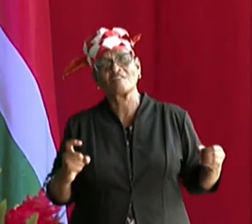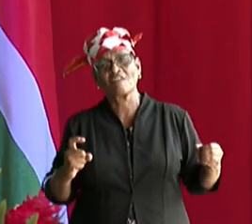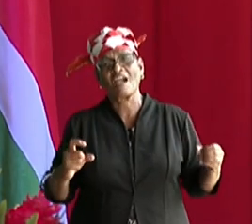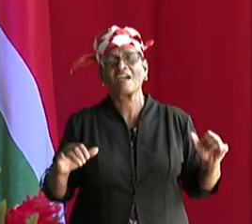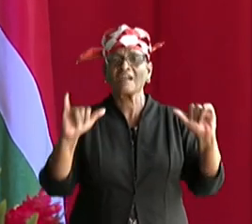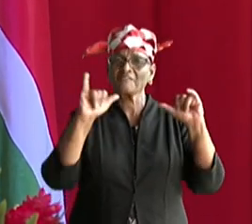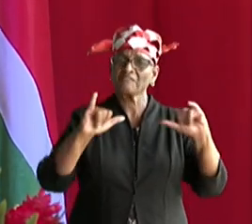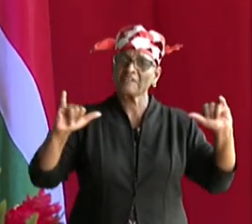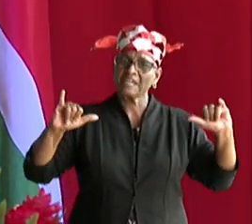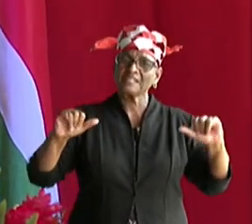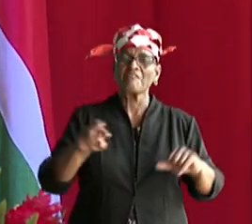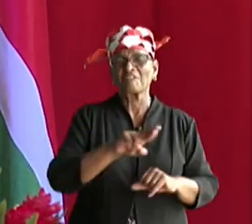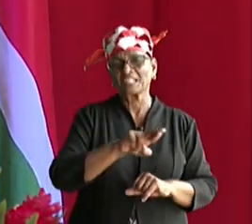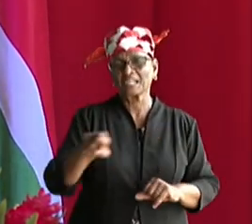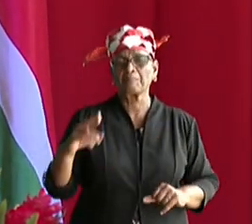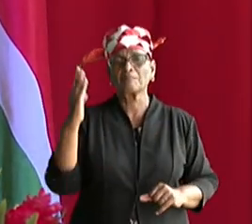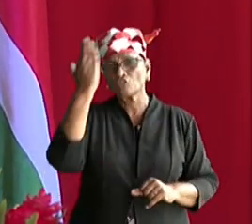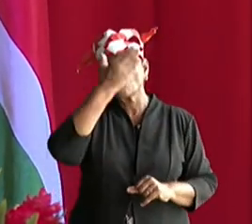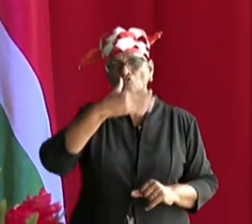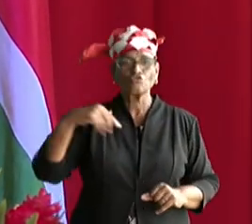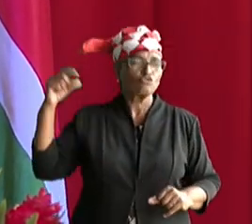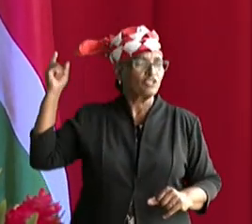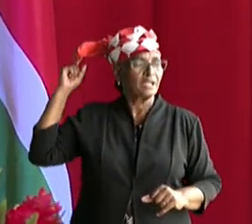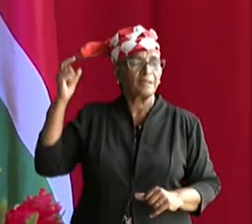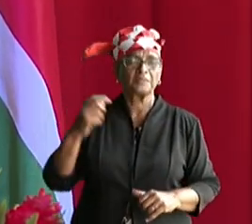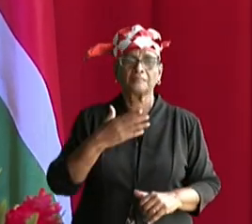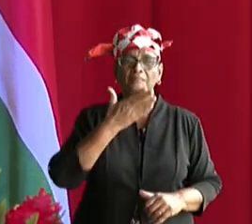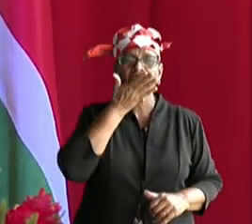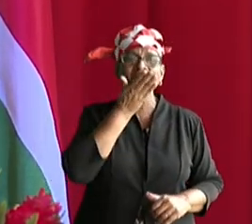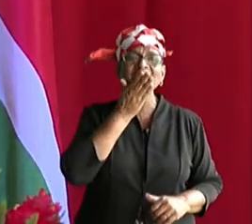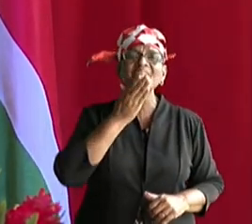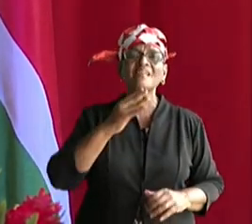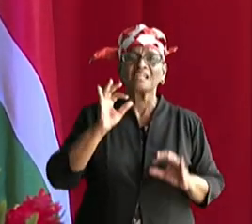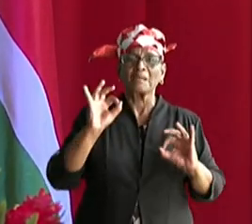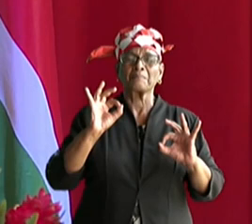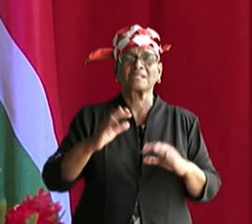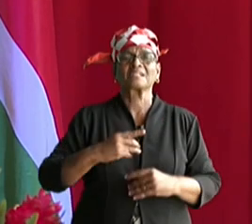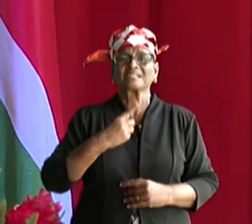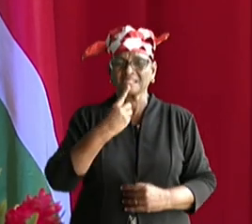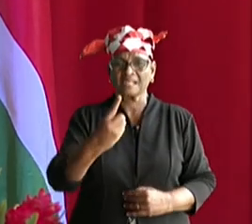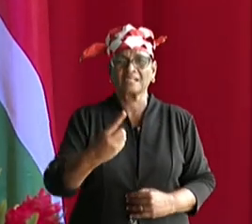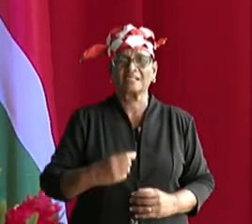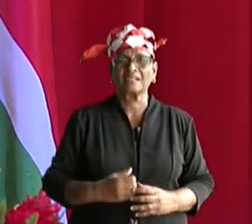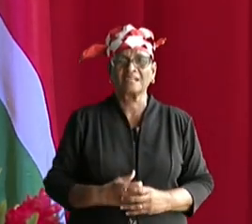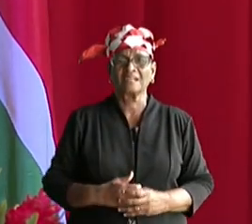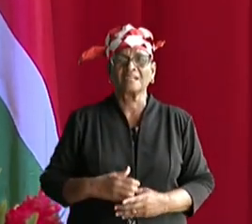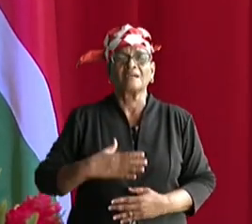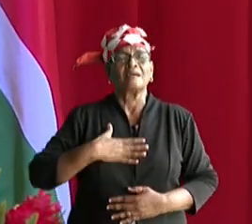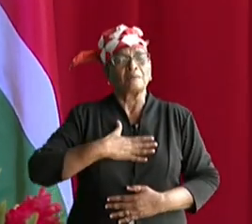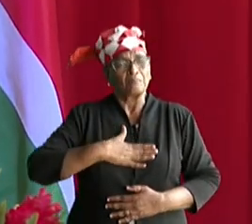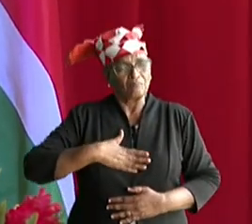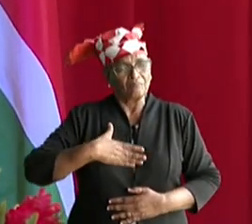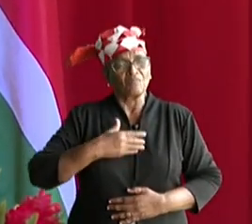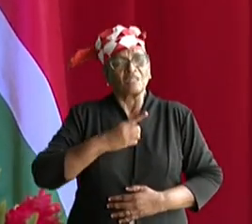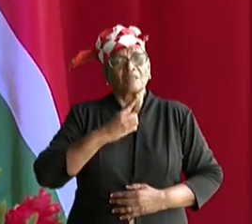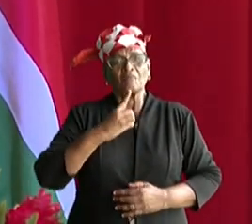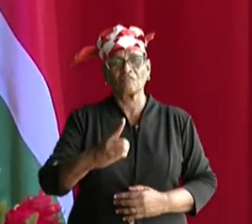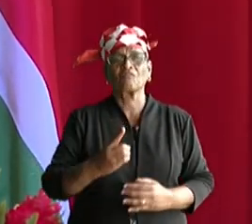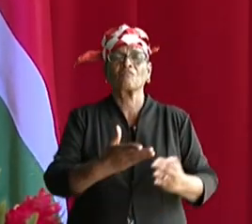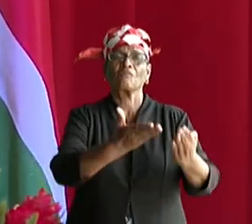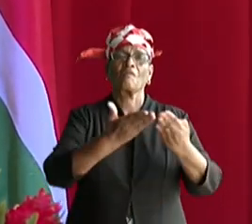of the Republic of Suriname. We express again our appreciation for the warm